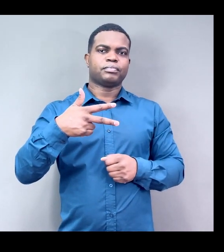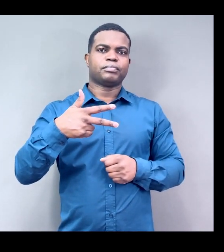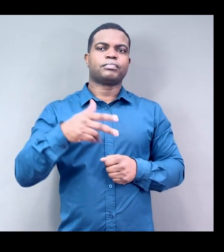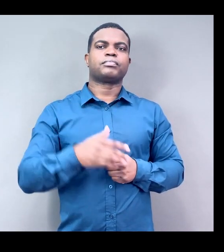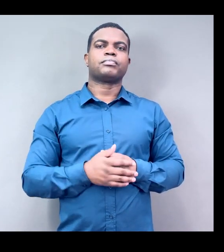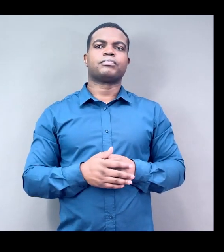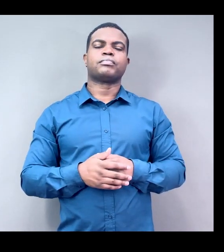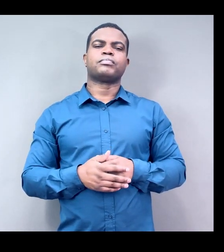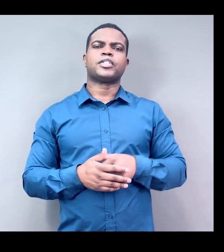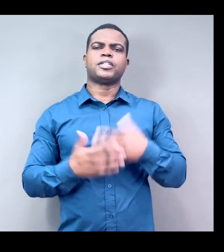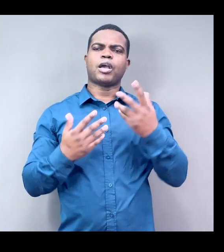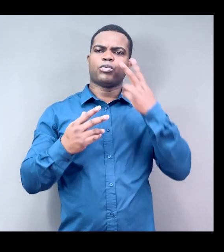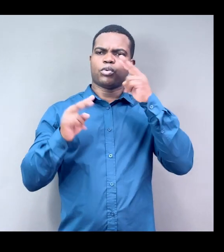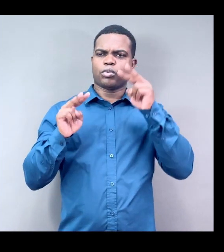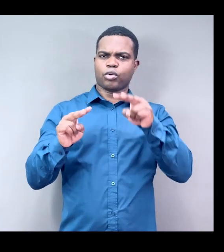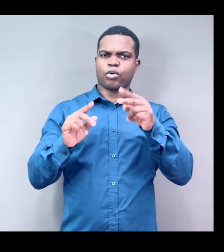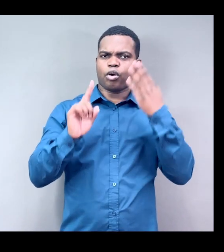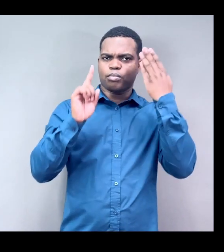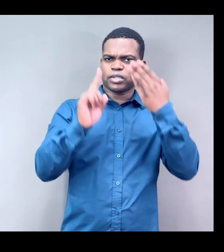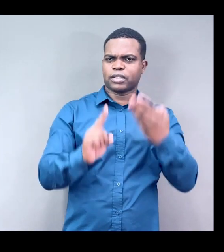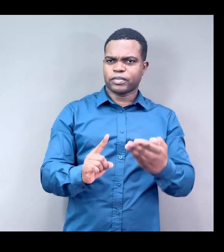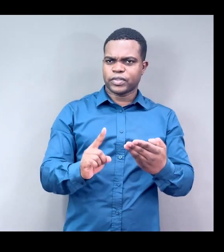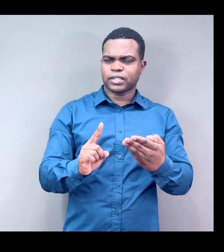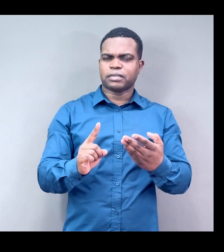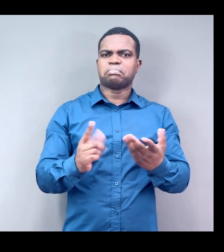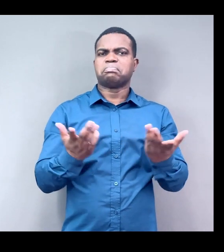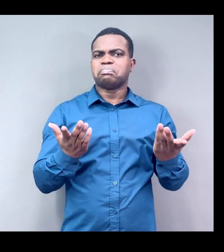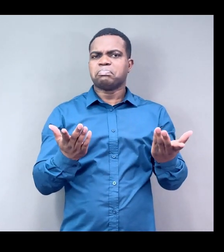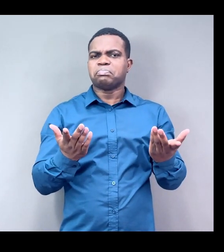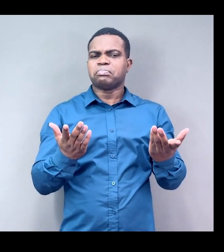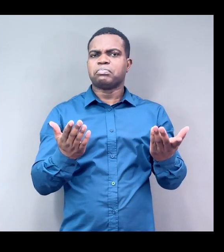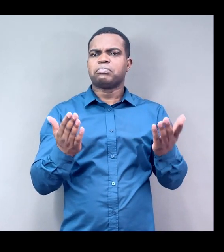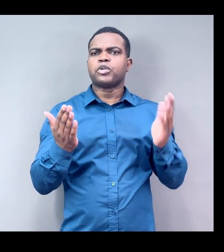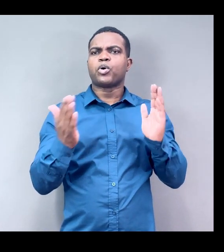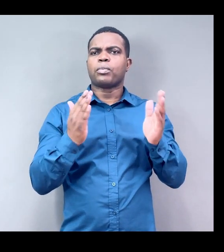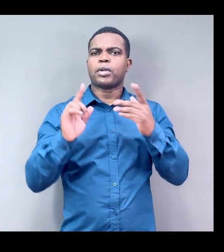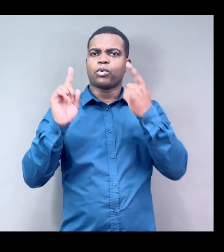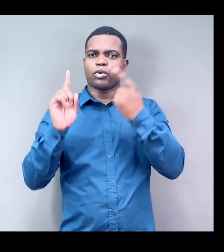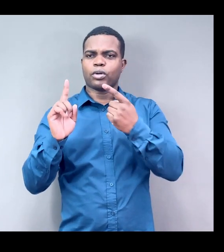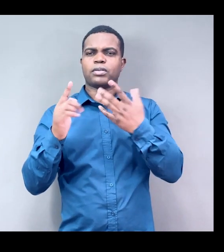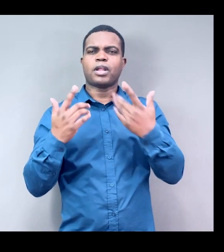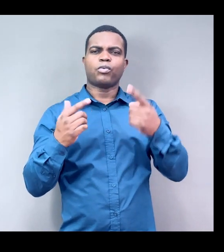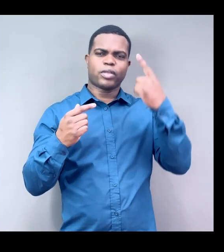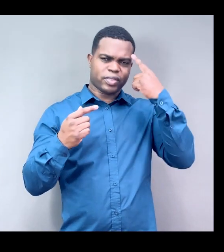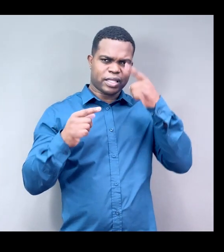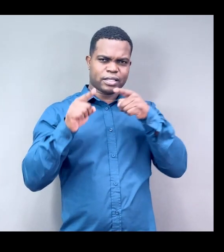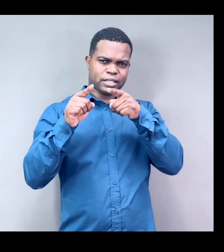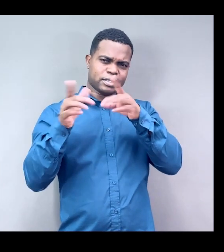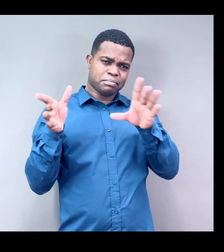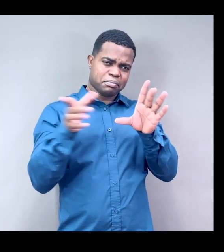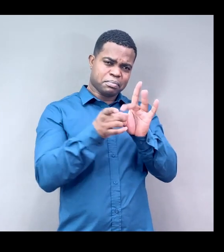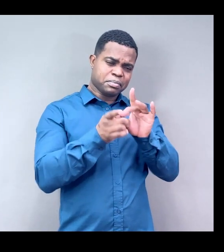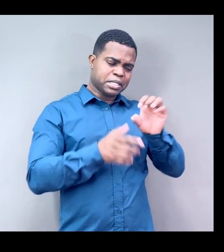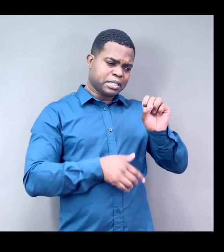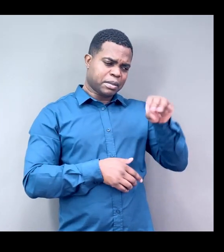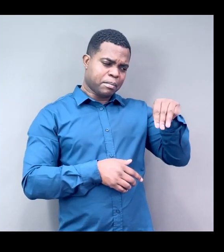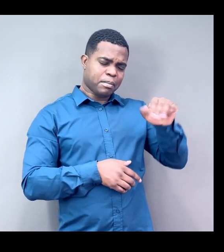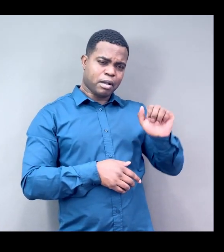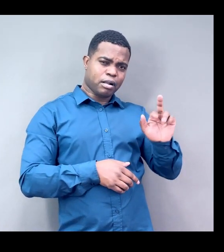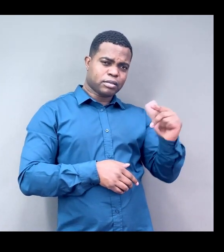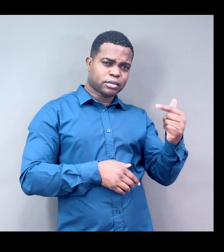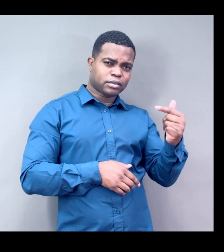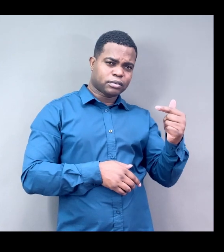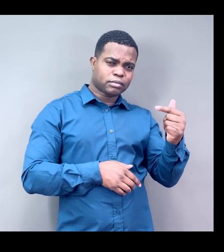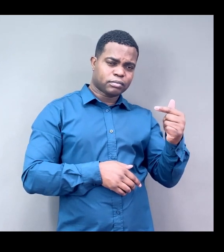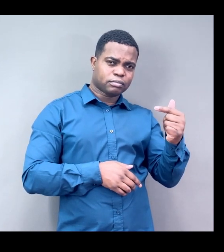these three objectives. So now you are going to be looking at these objectives and ticking off